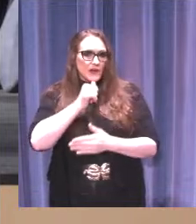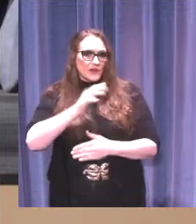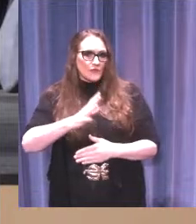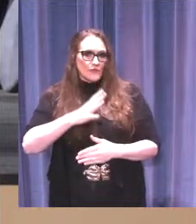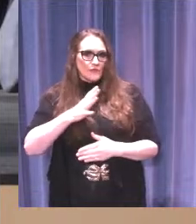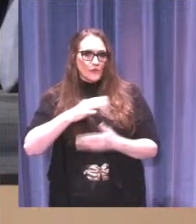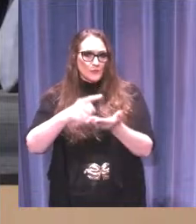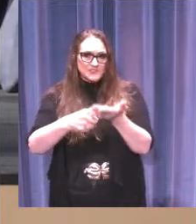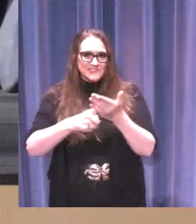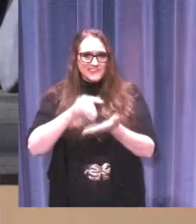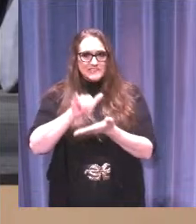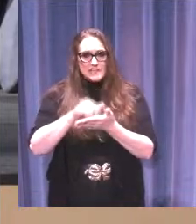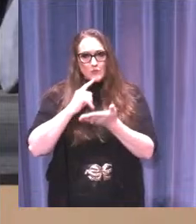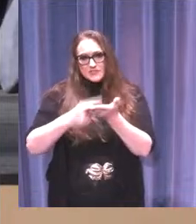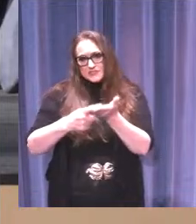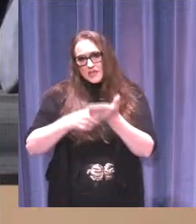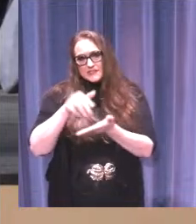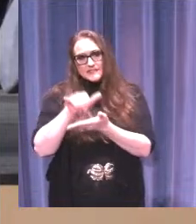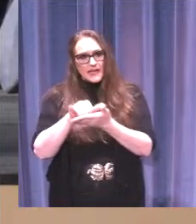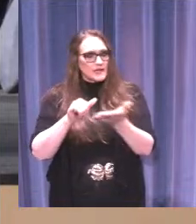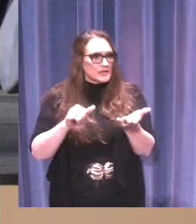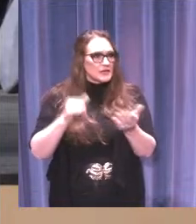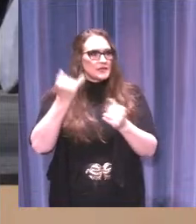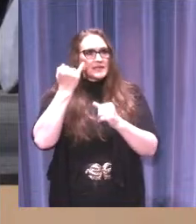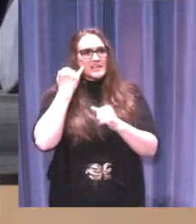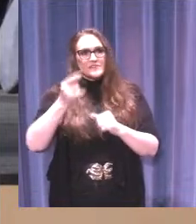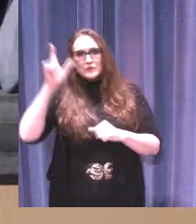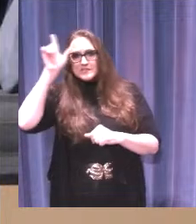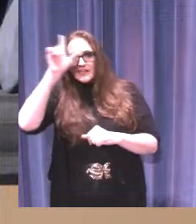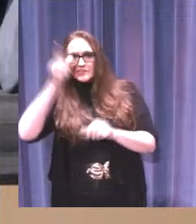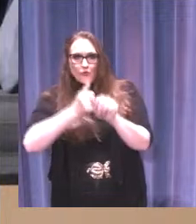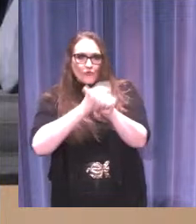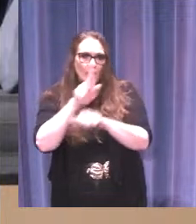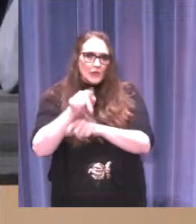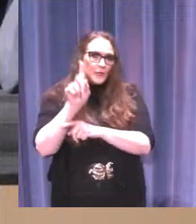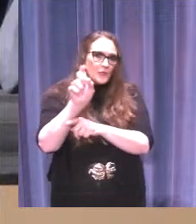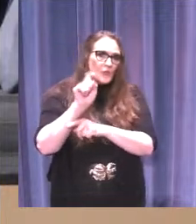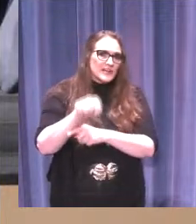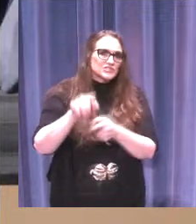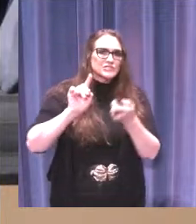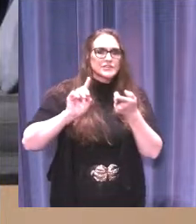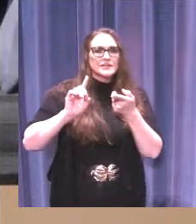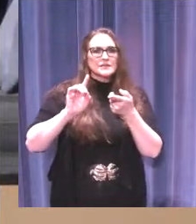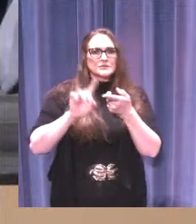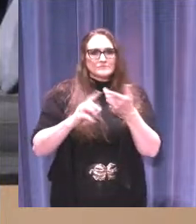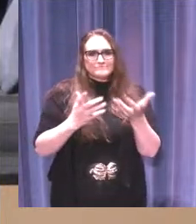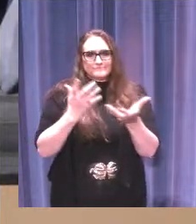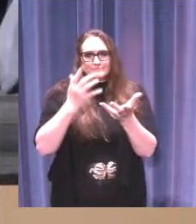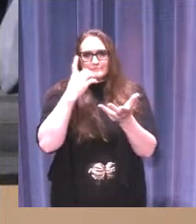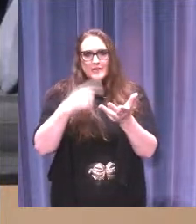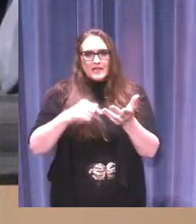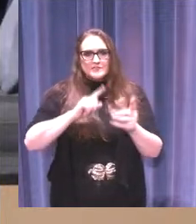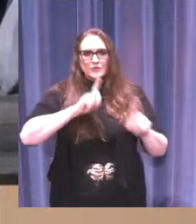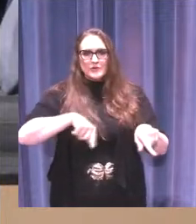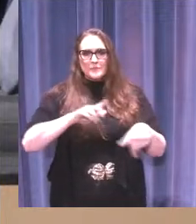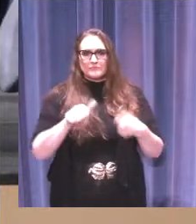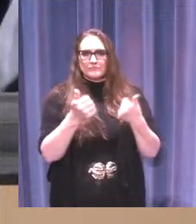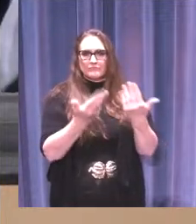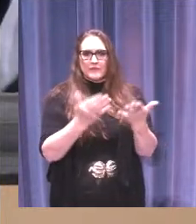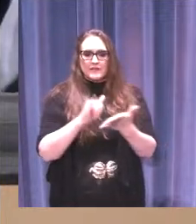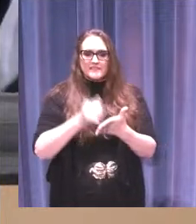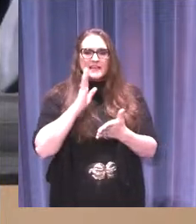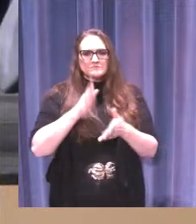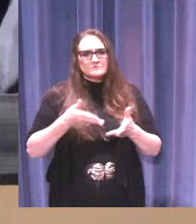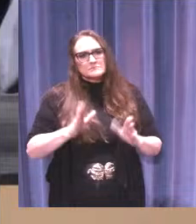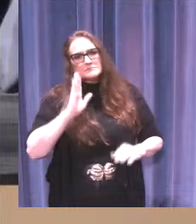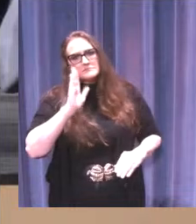discussions, it was discussed that if there was a logical follow-up question because of the response provided, that would be